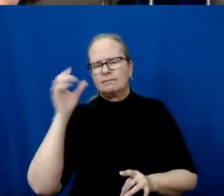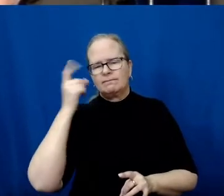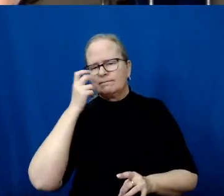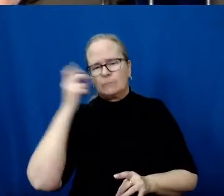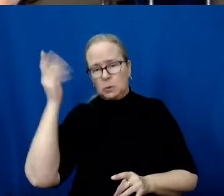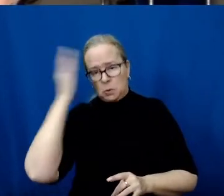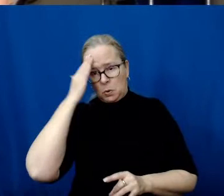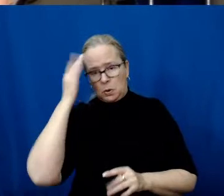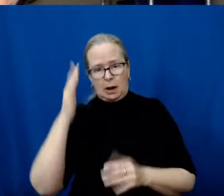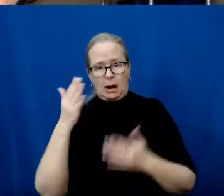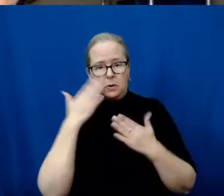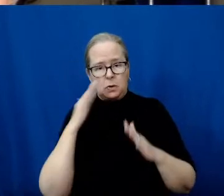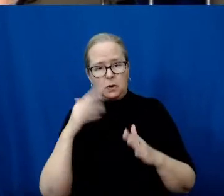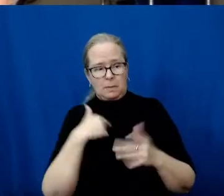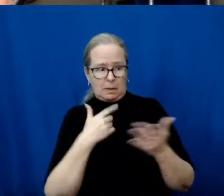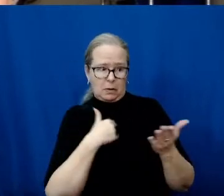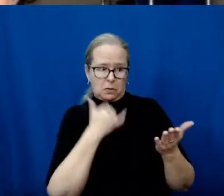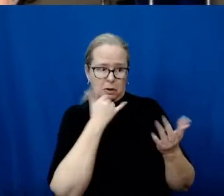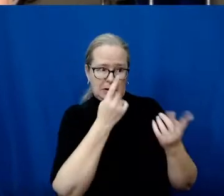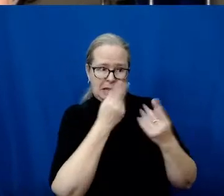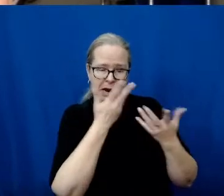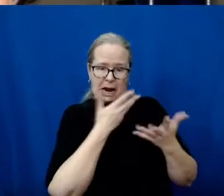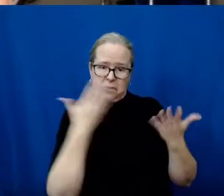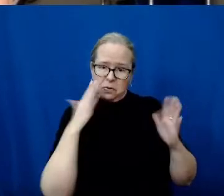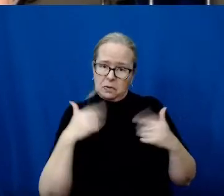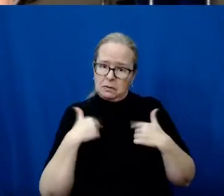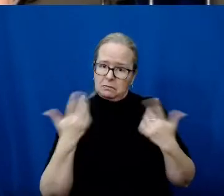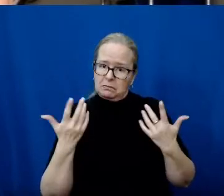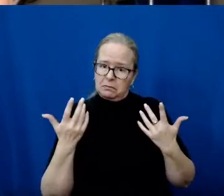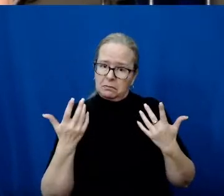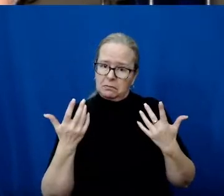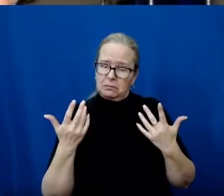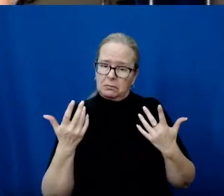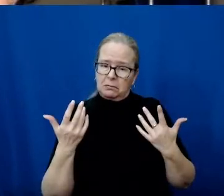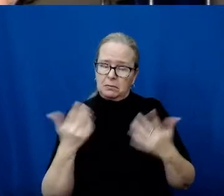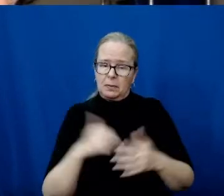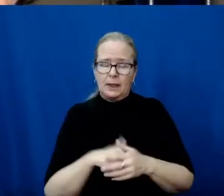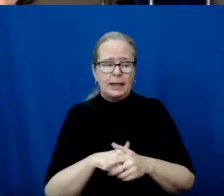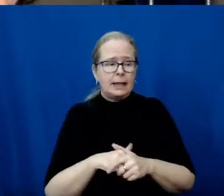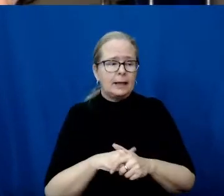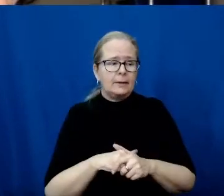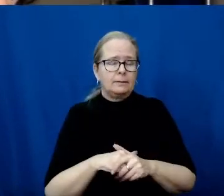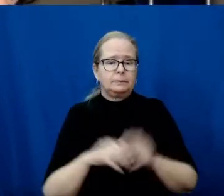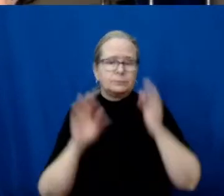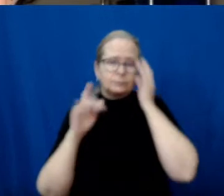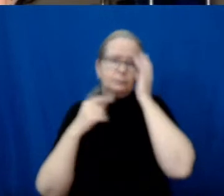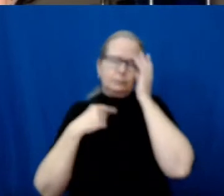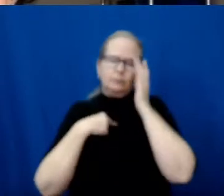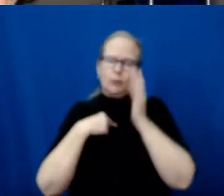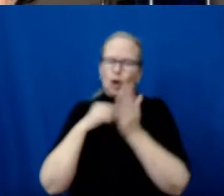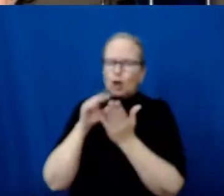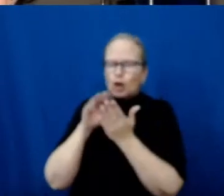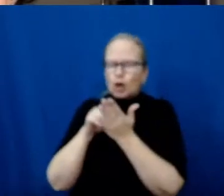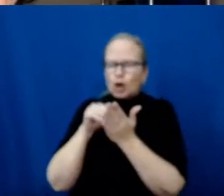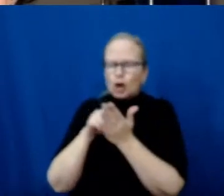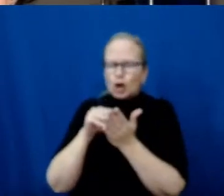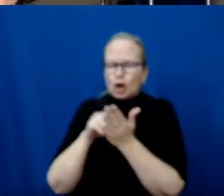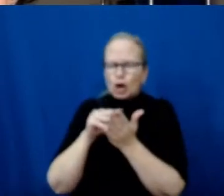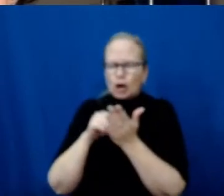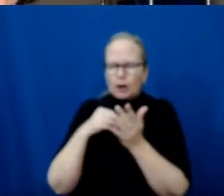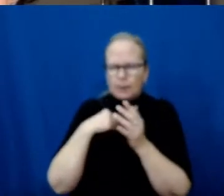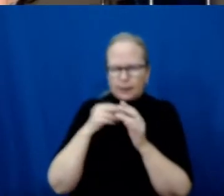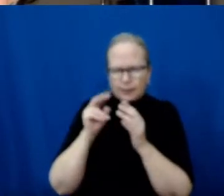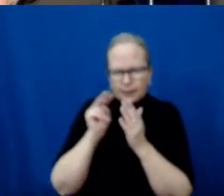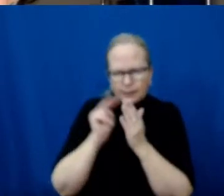engineer, but this is what I've learned by looking at the box and talking with other engineers, is that it's actually lower resistance. So